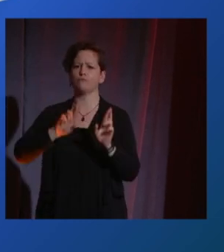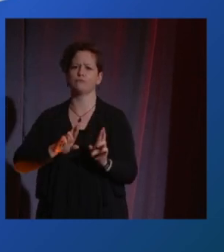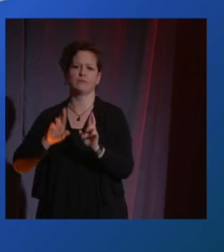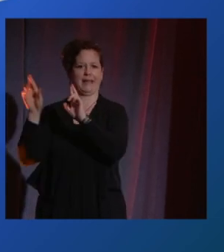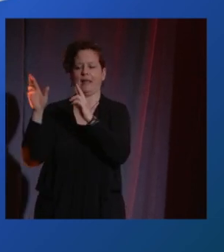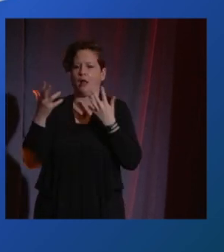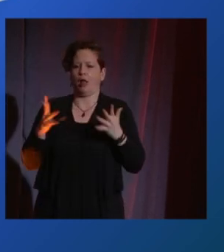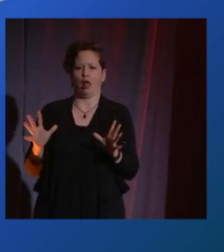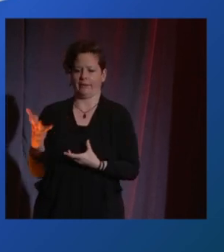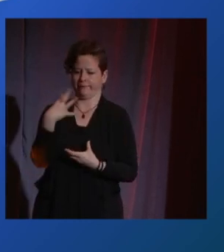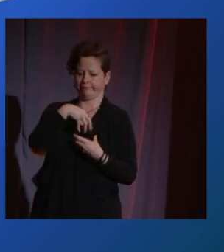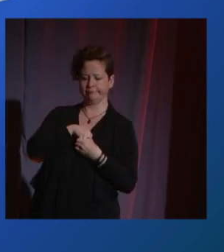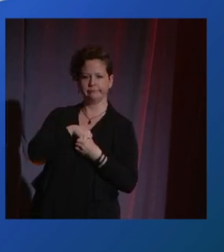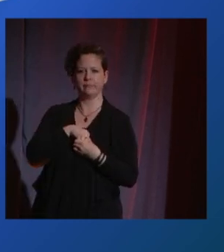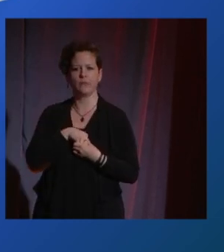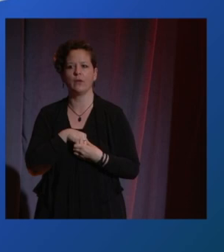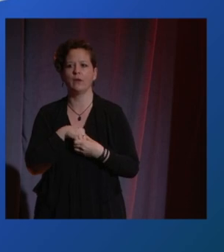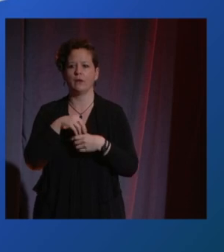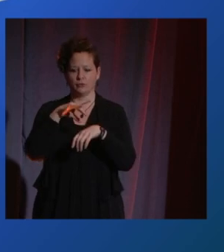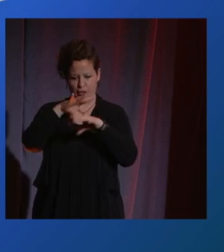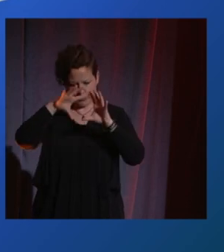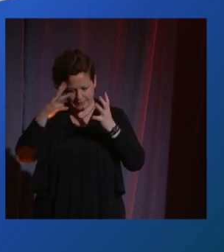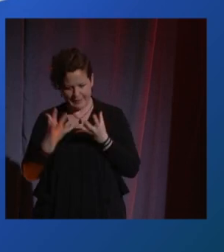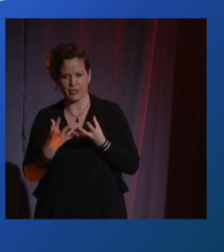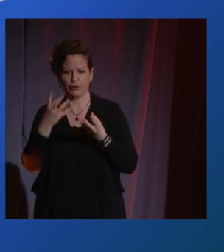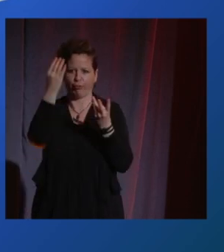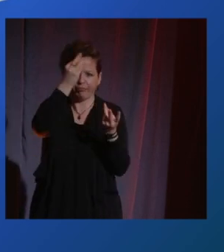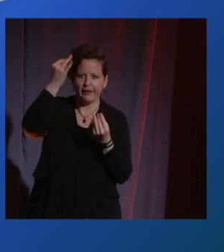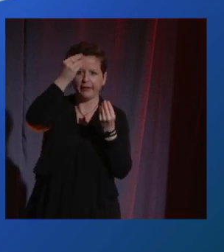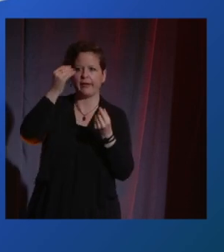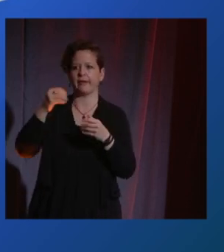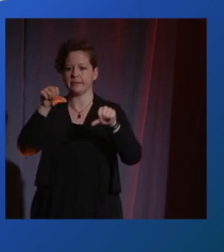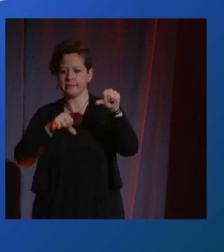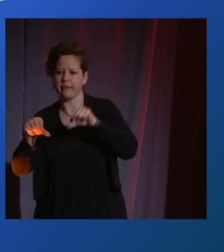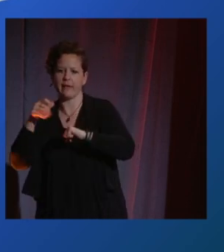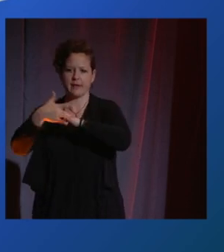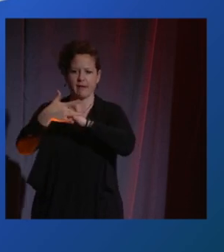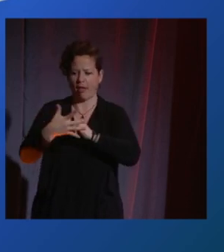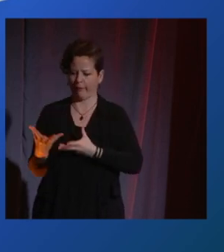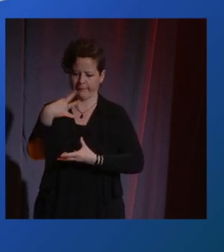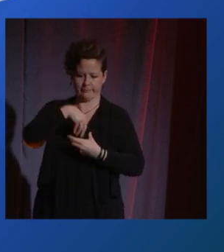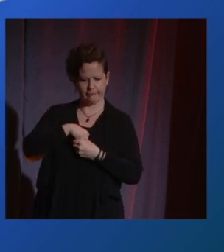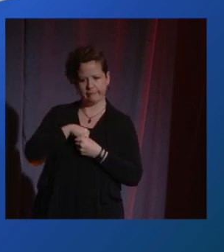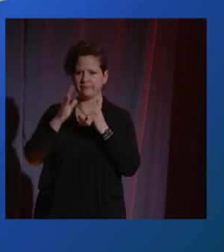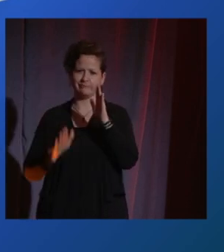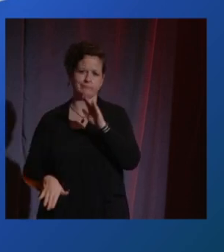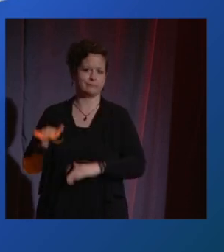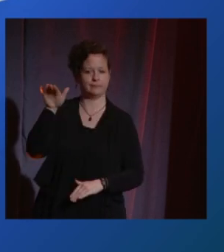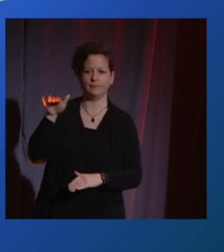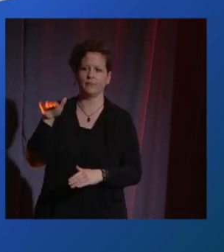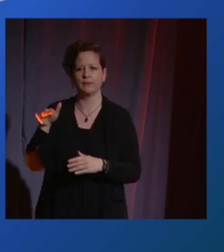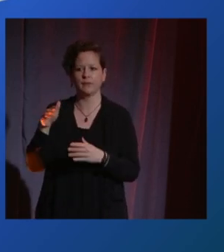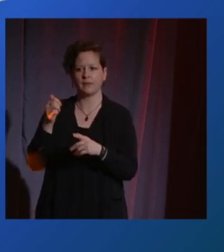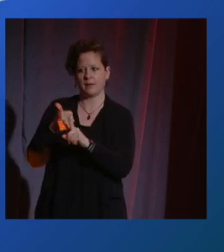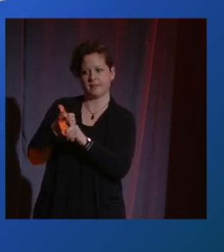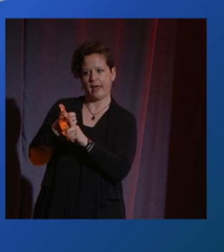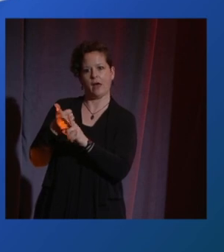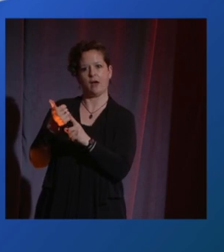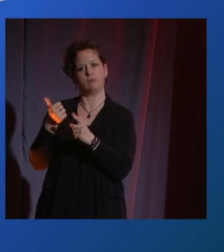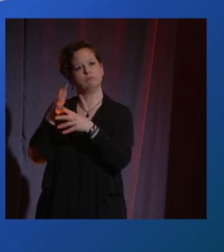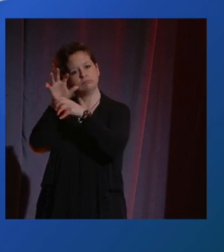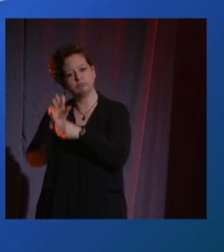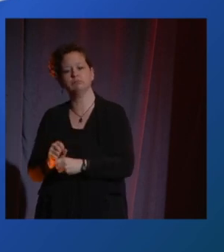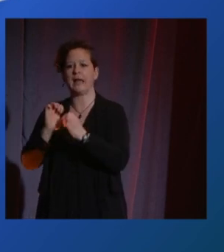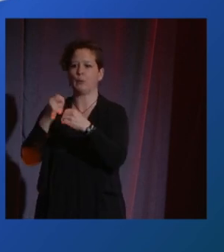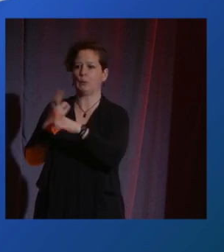intelligence or geospatial thinking or approach problem solving and approach the way they think using the geographic approach